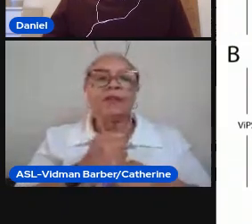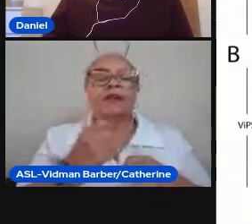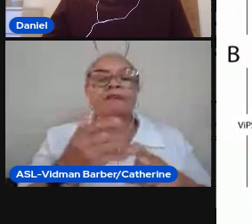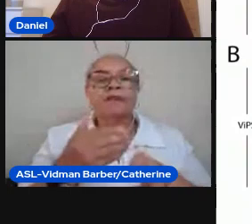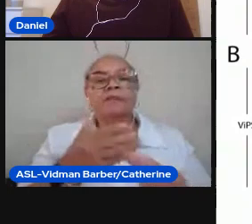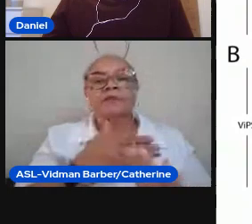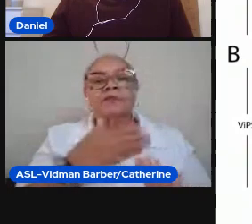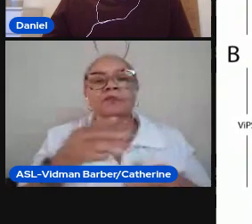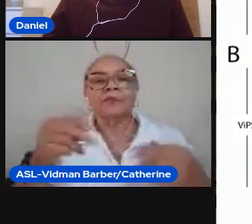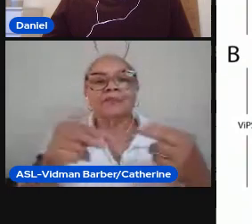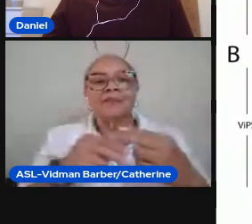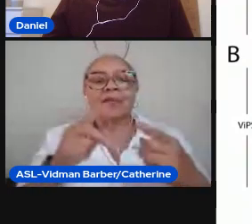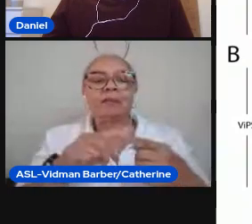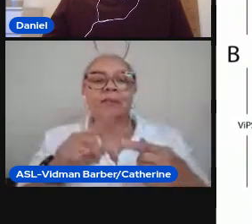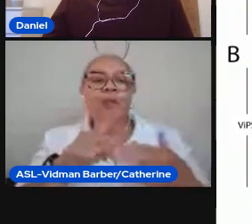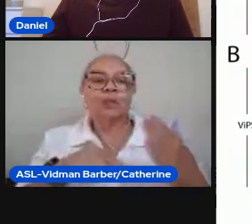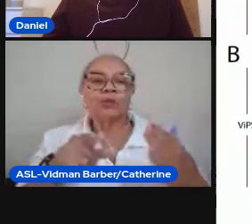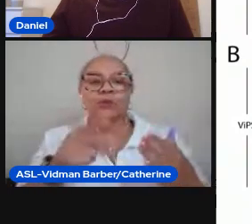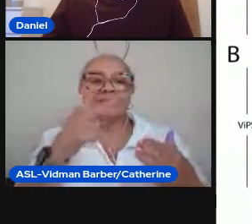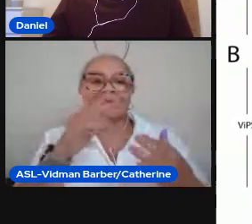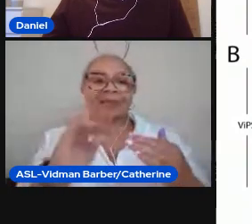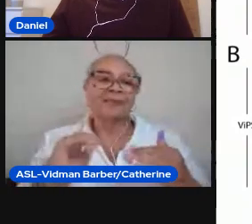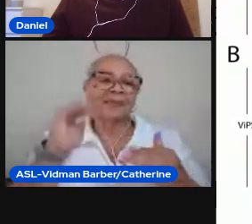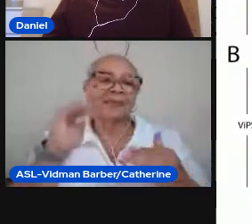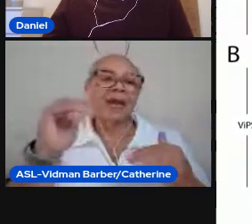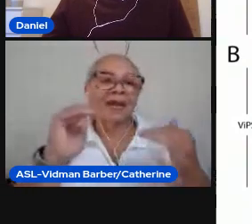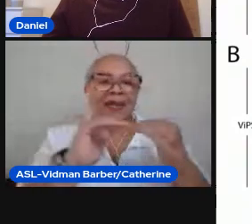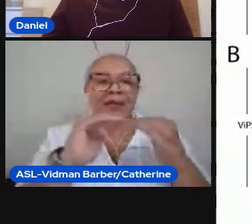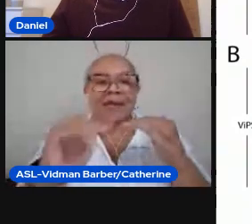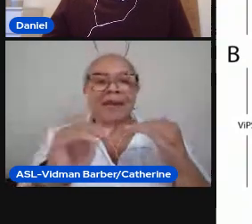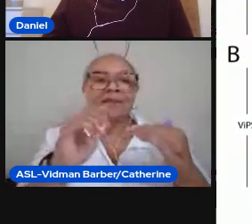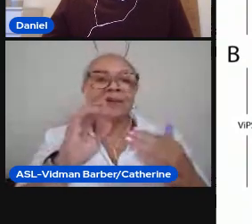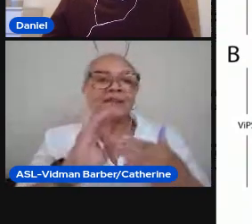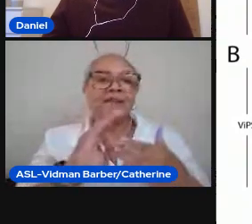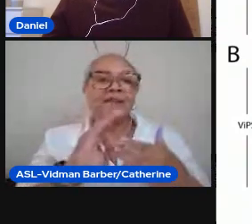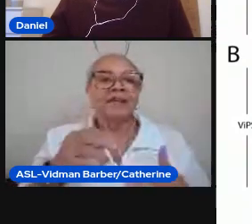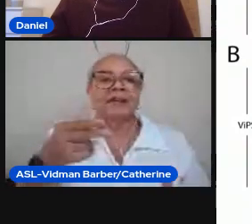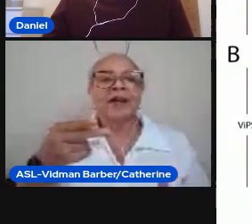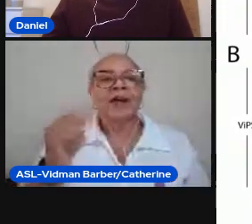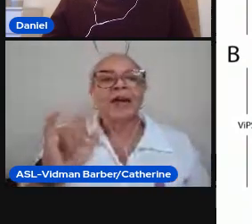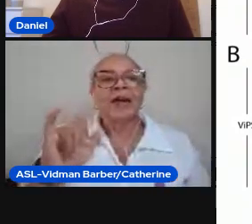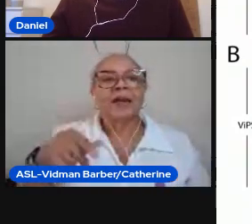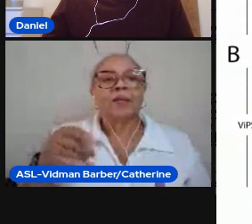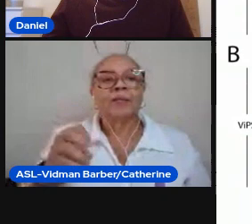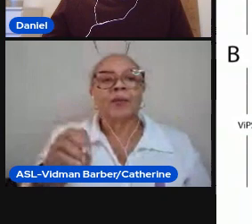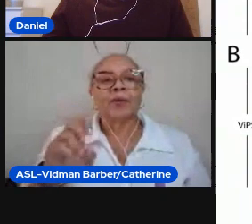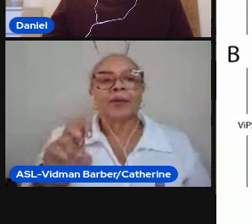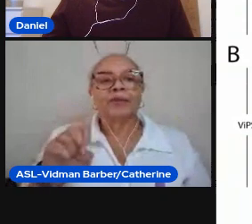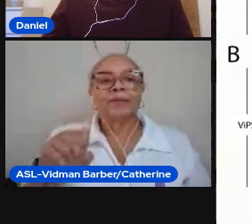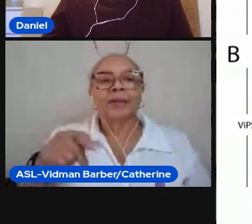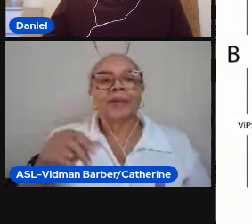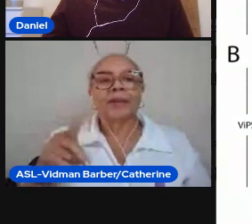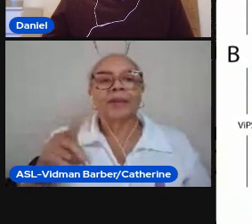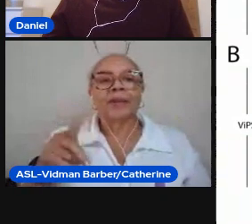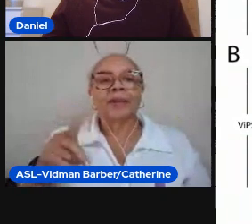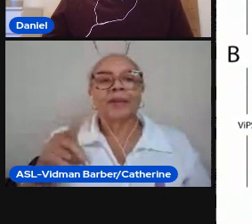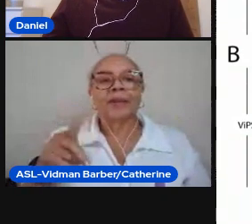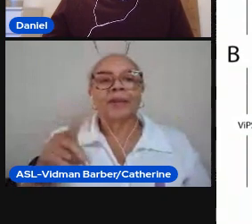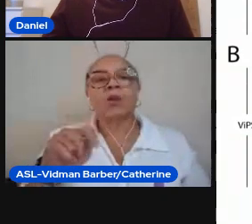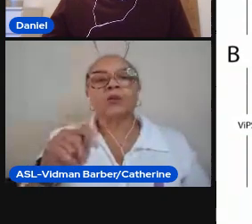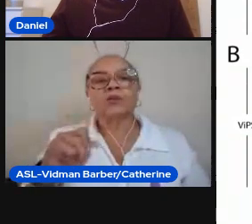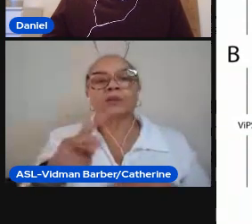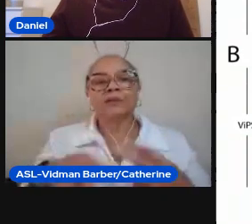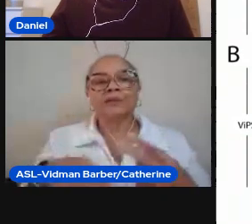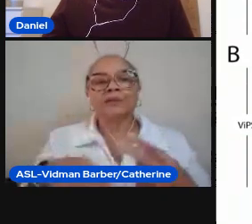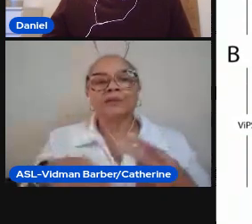But what we could see at a high level was a hyper expansion of clonotypes in individuals who were vaccinated but